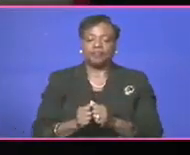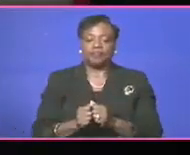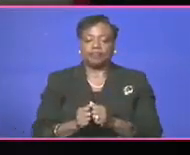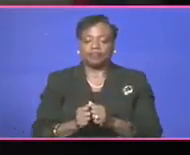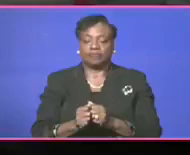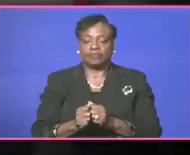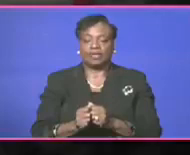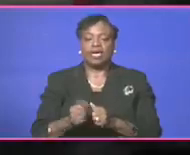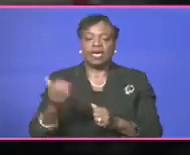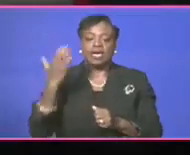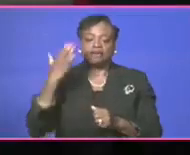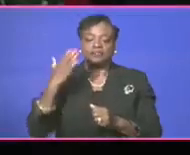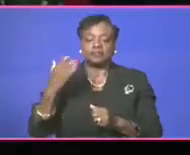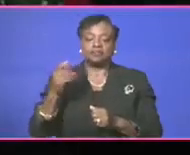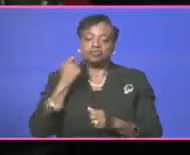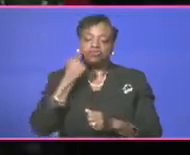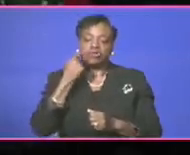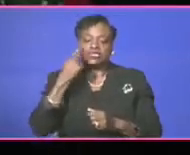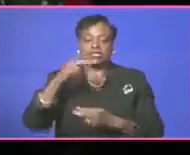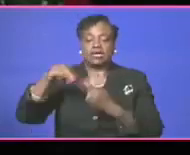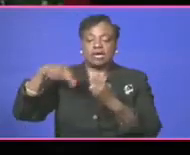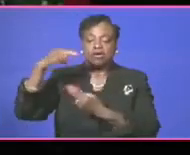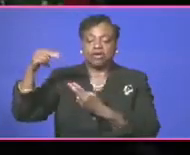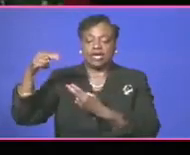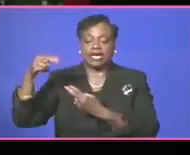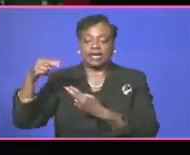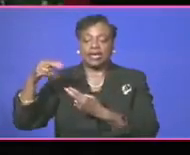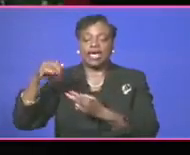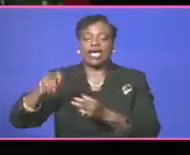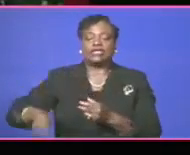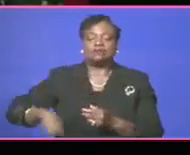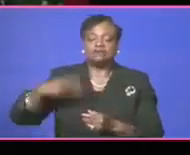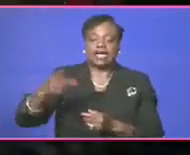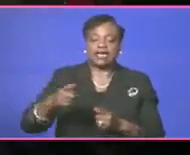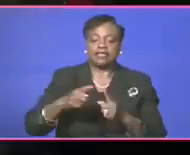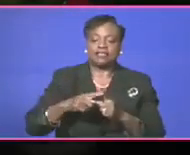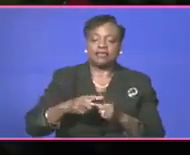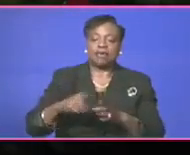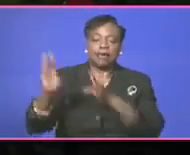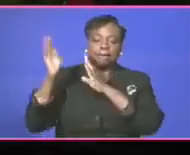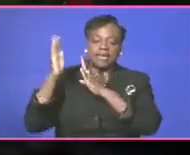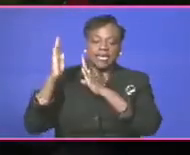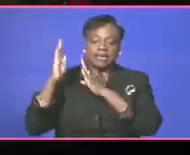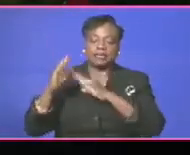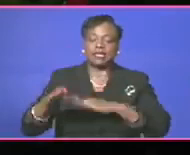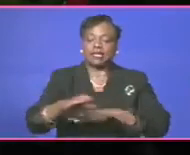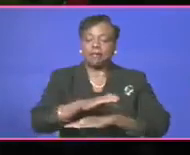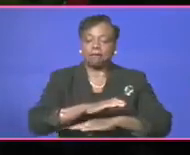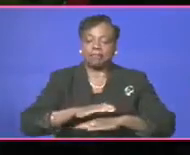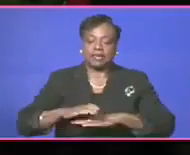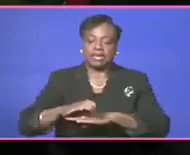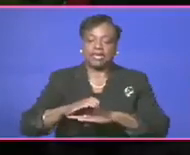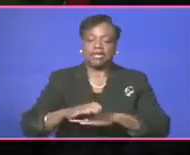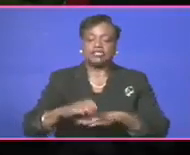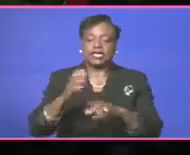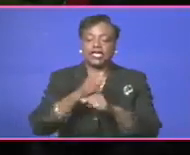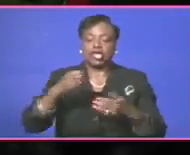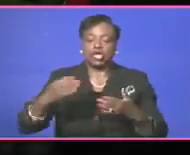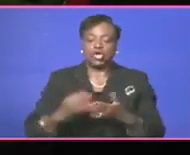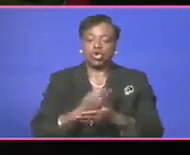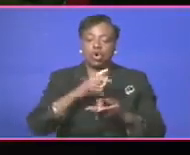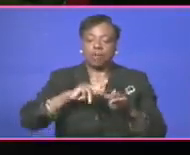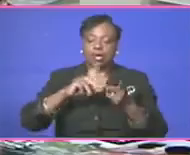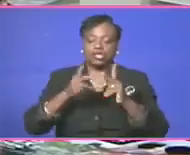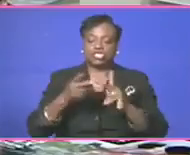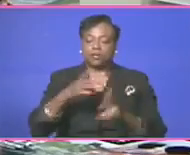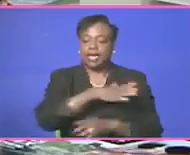following the devastation of recent hurricanes, it has provided the thriving Bahamian company with the potential of solidifying new partnerships and potentially